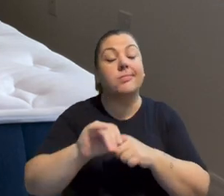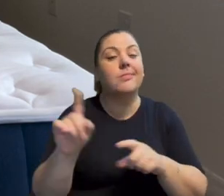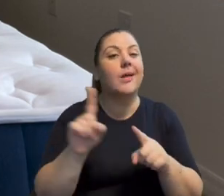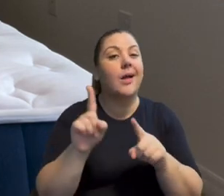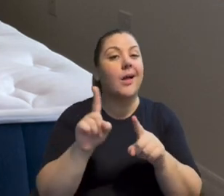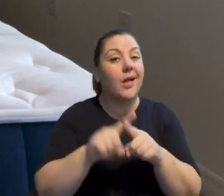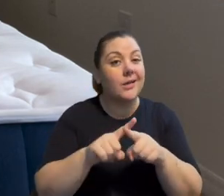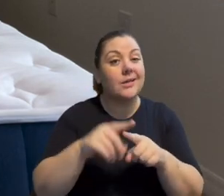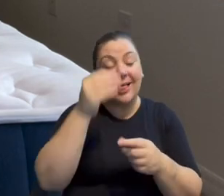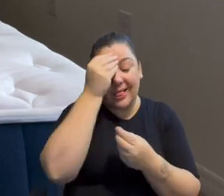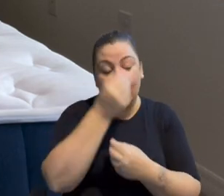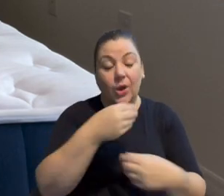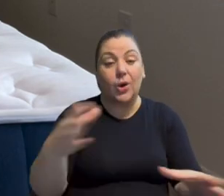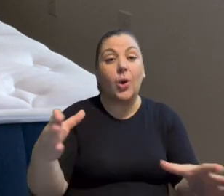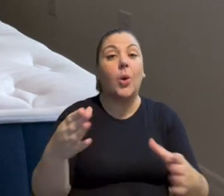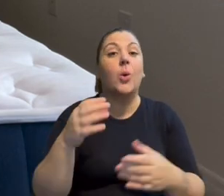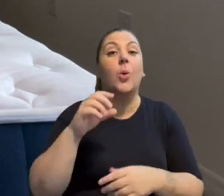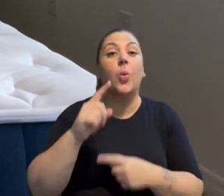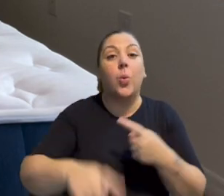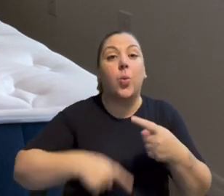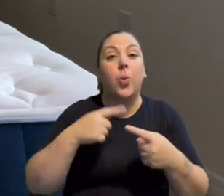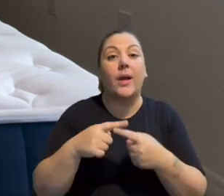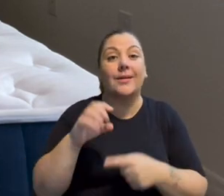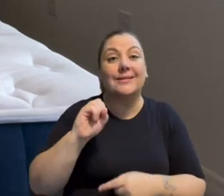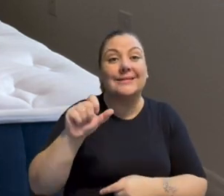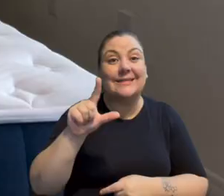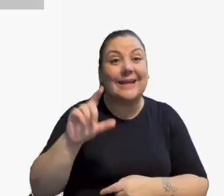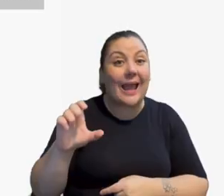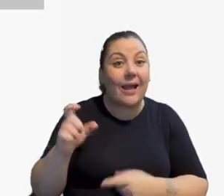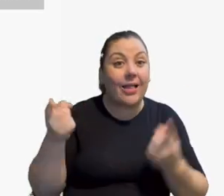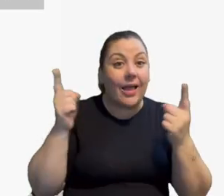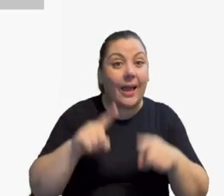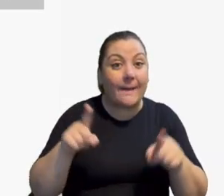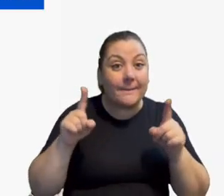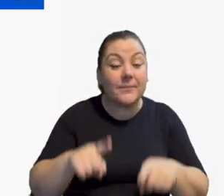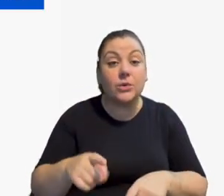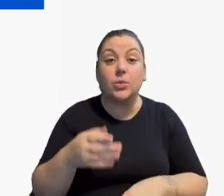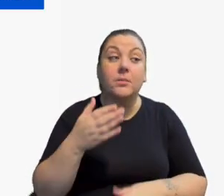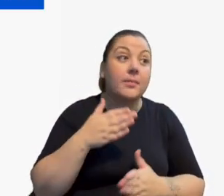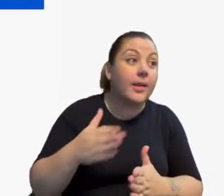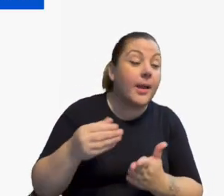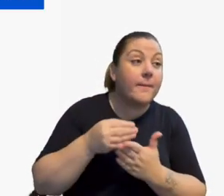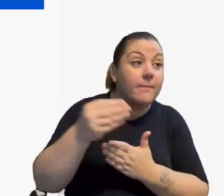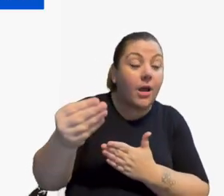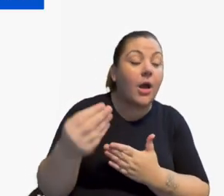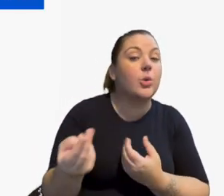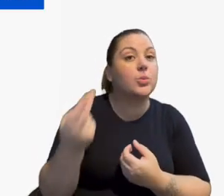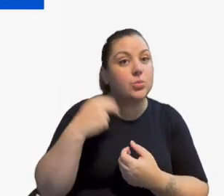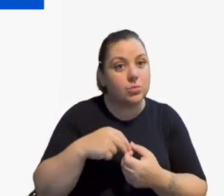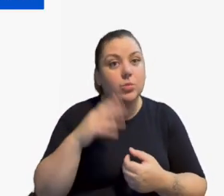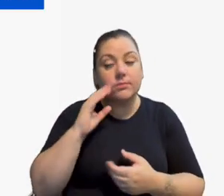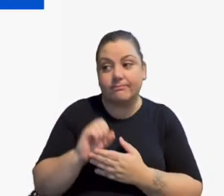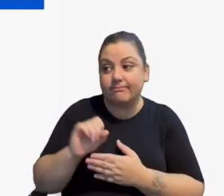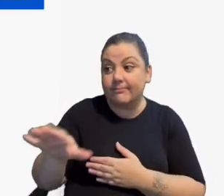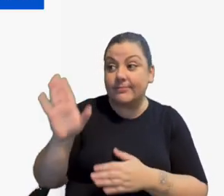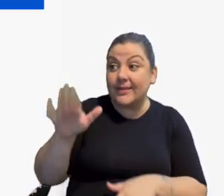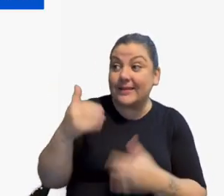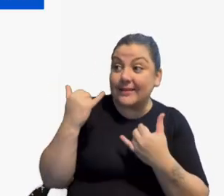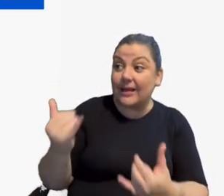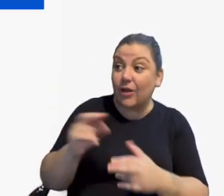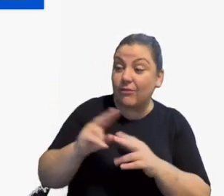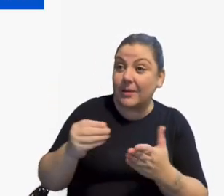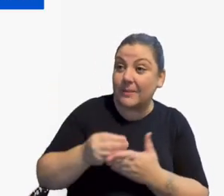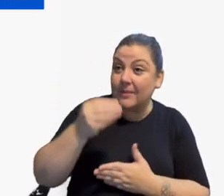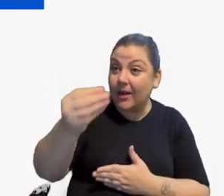it's a great way to keep informed for the best sales. And if you guys have any questions or comments, we love